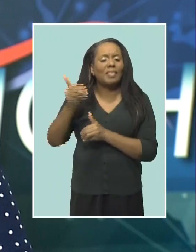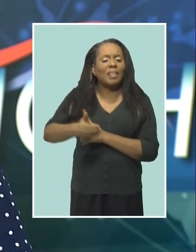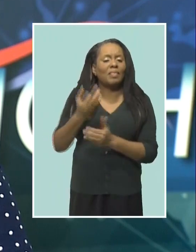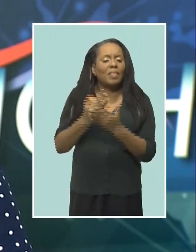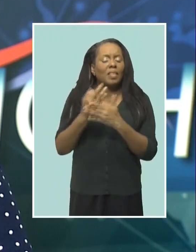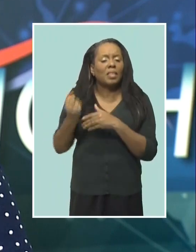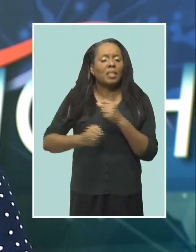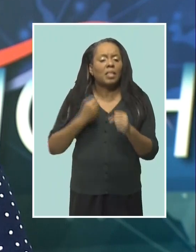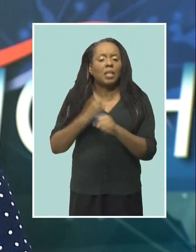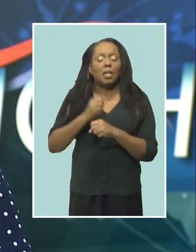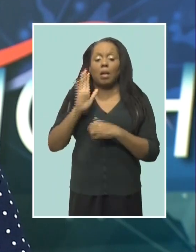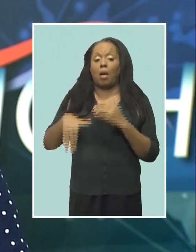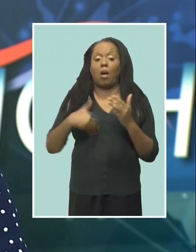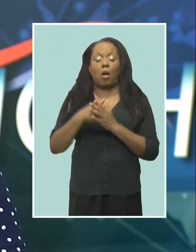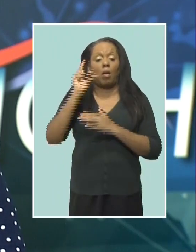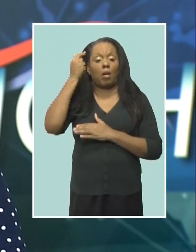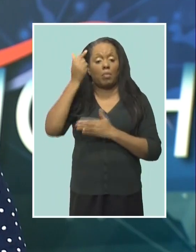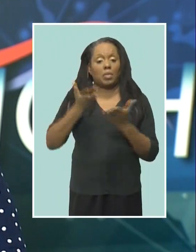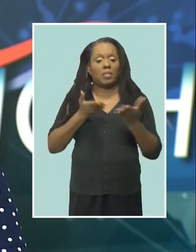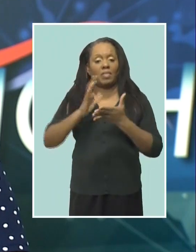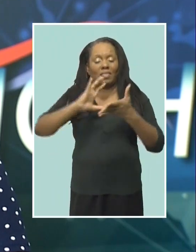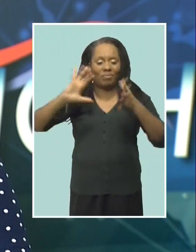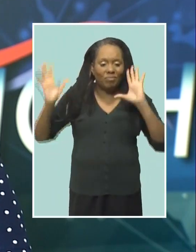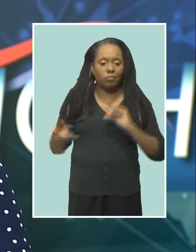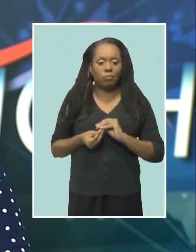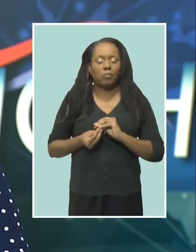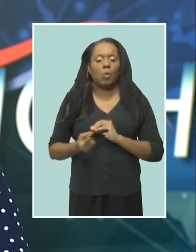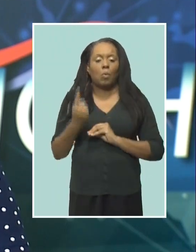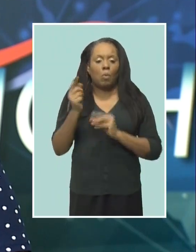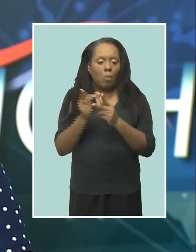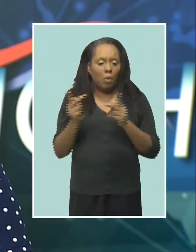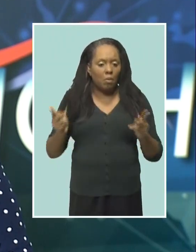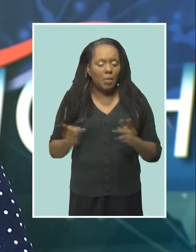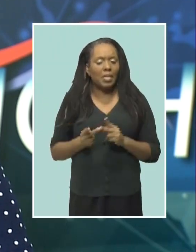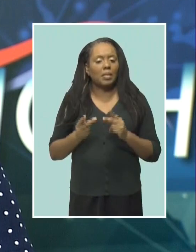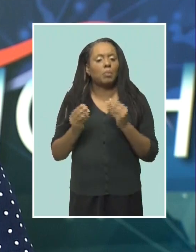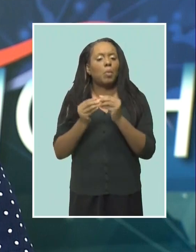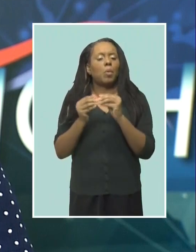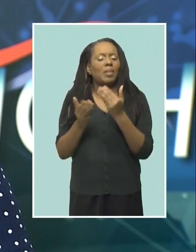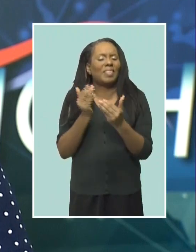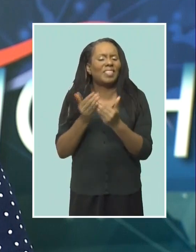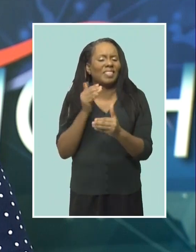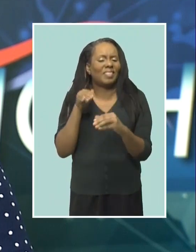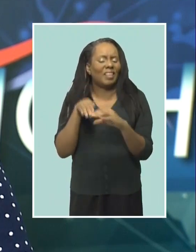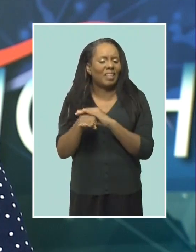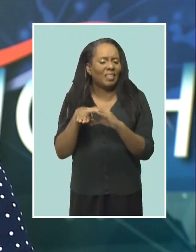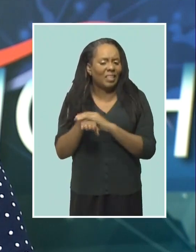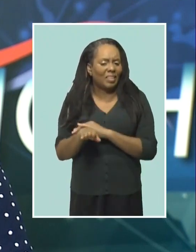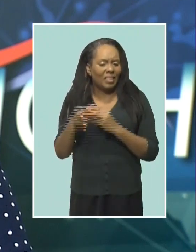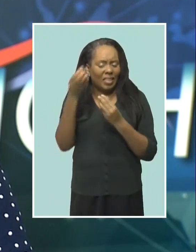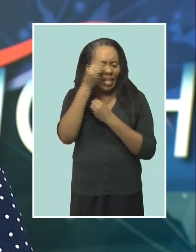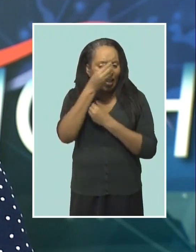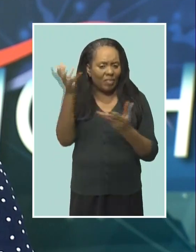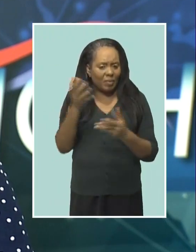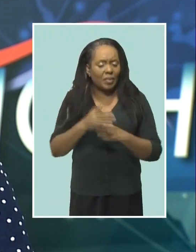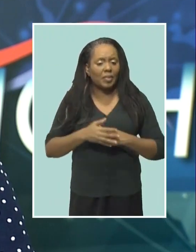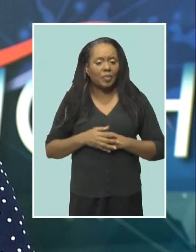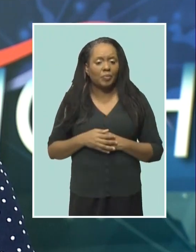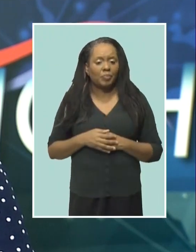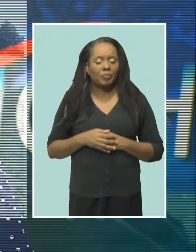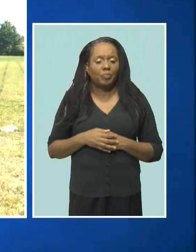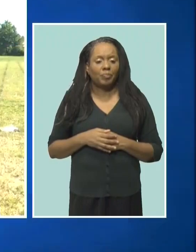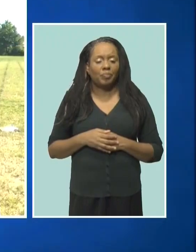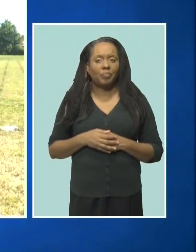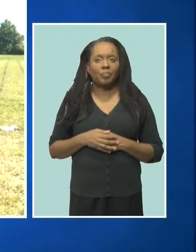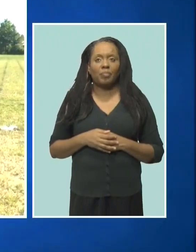bring all government services together online in one place, making it easier for citizens to access information.